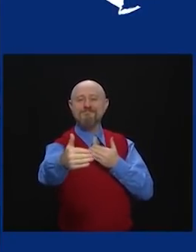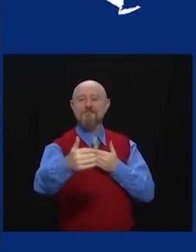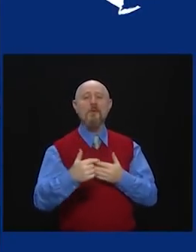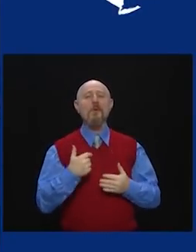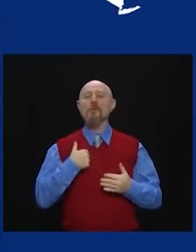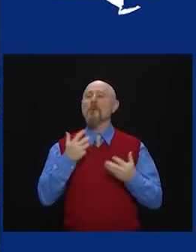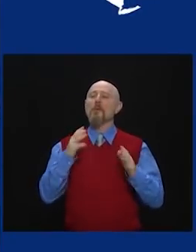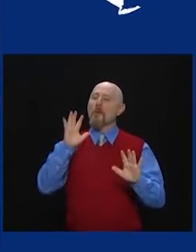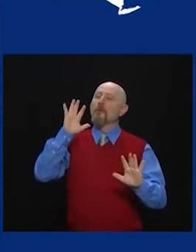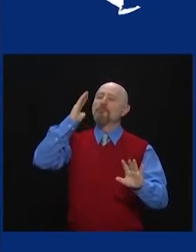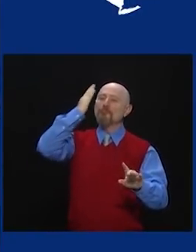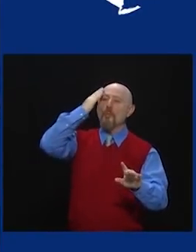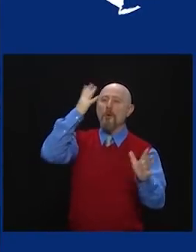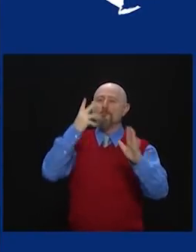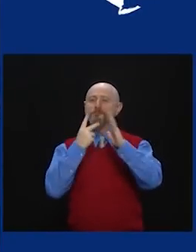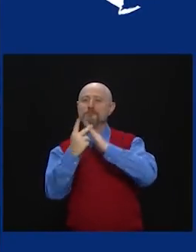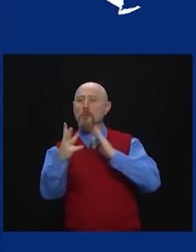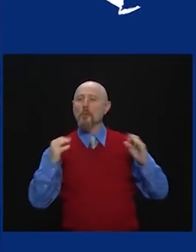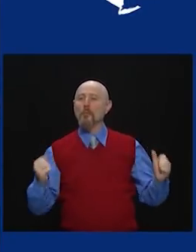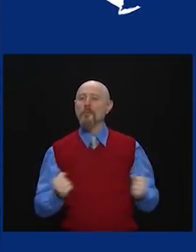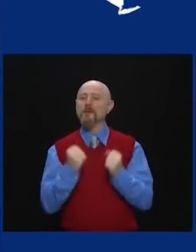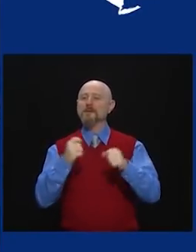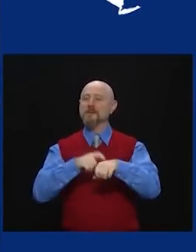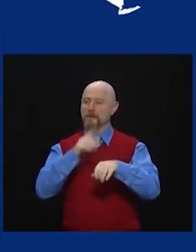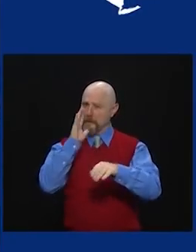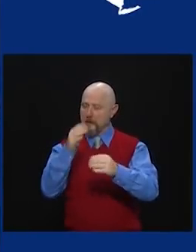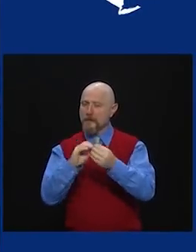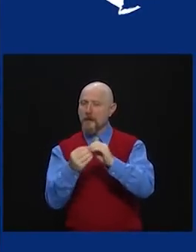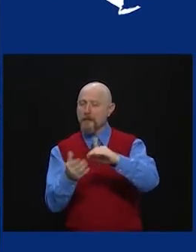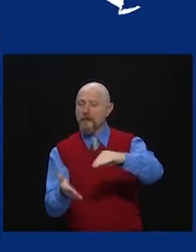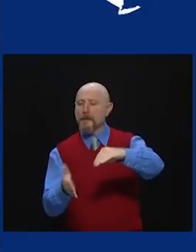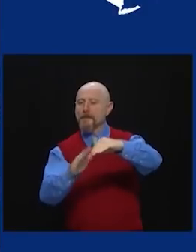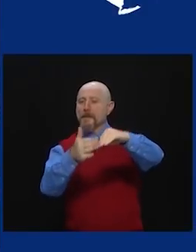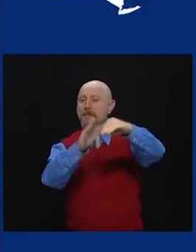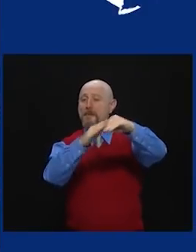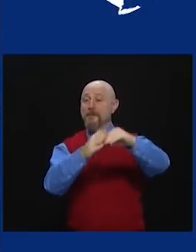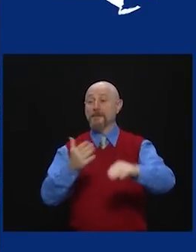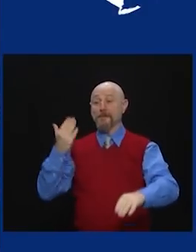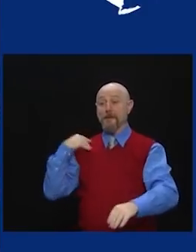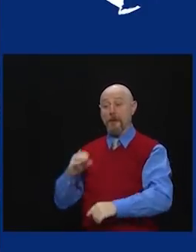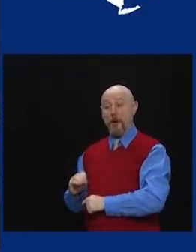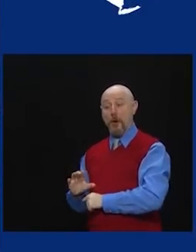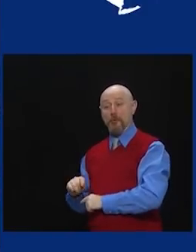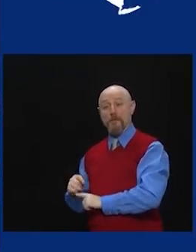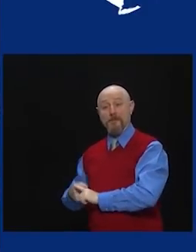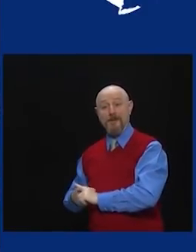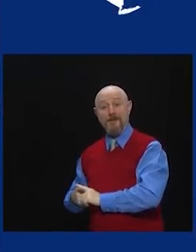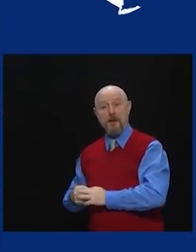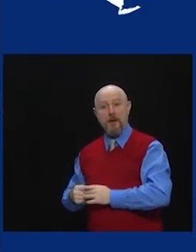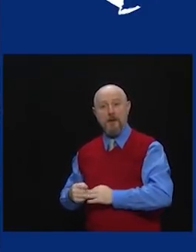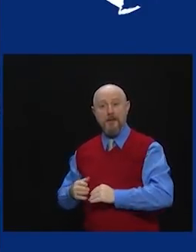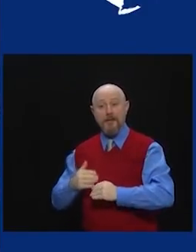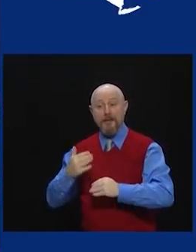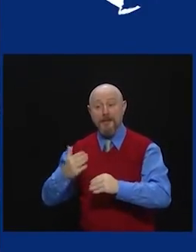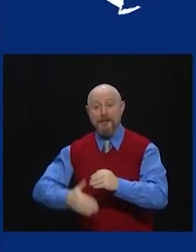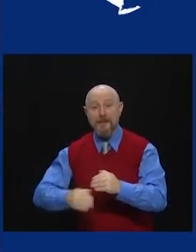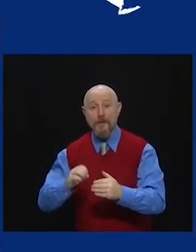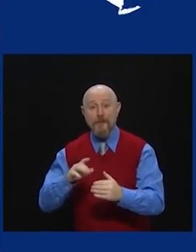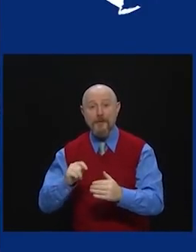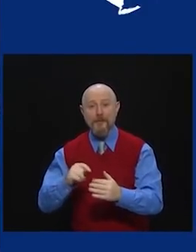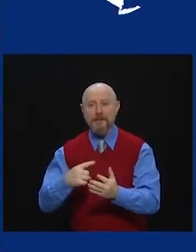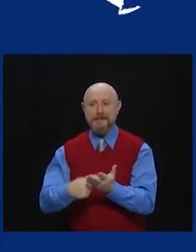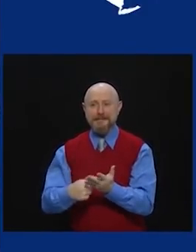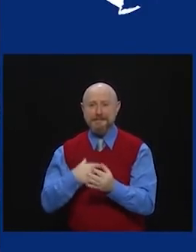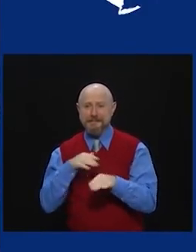over the first weekend in October. We talked about it again at the end of October. We talked about it again before Thanksgiving. We talked about